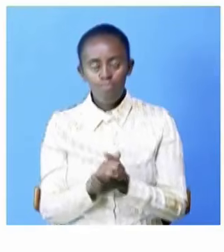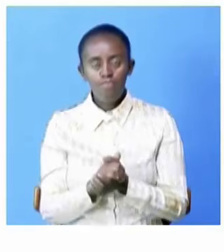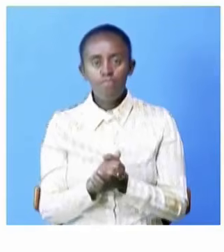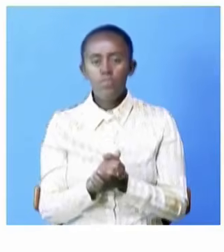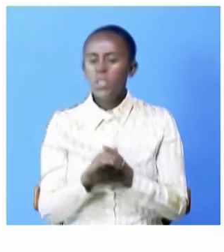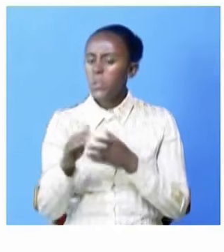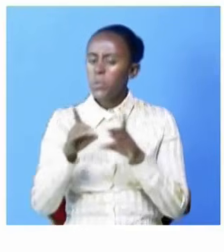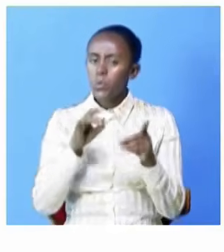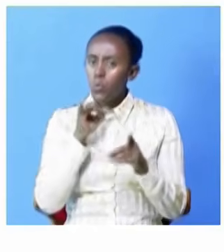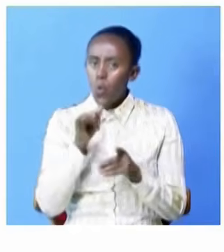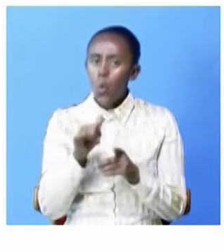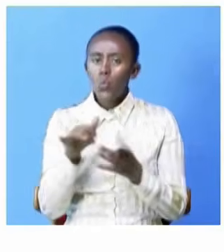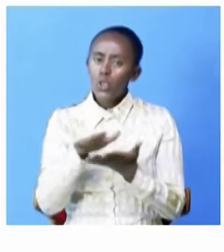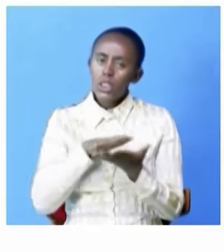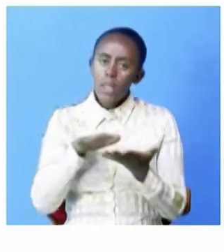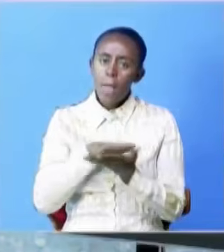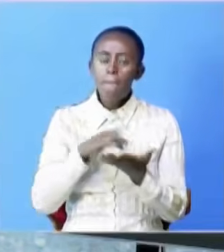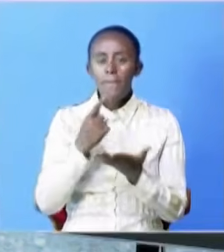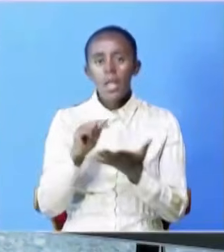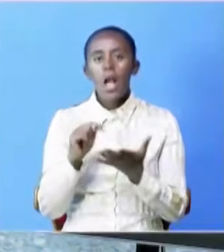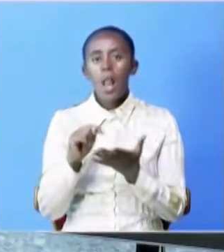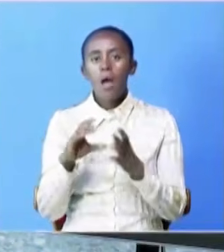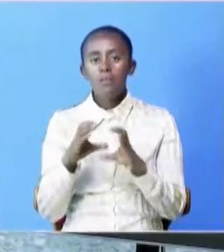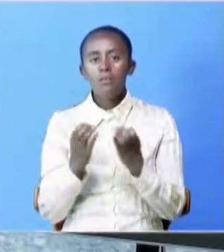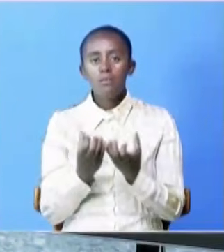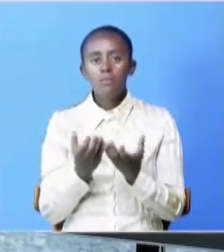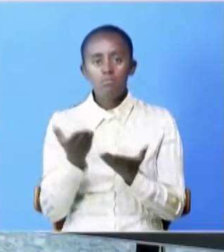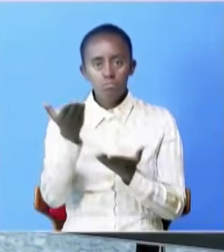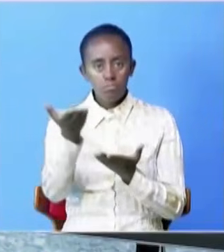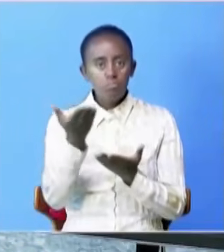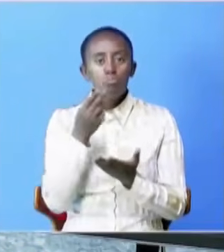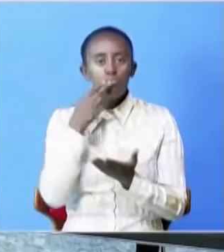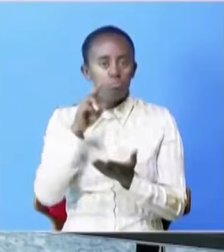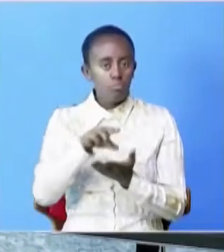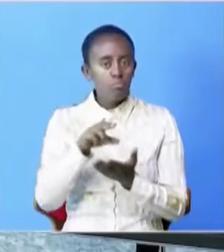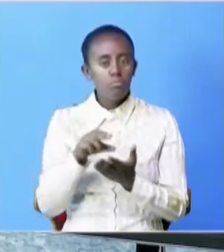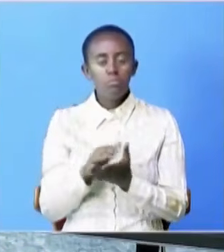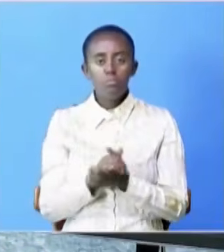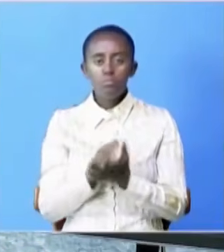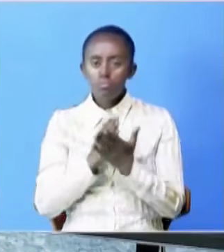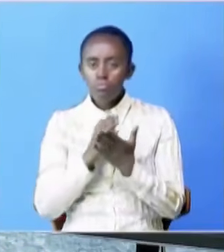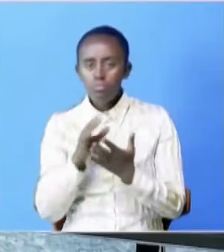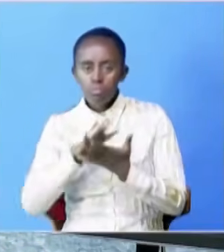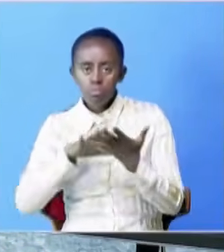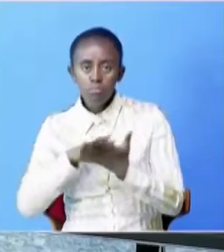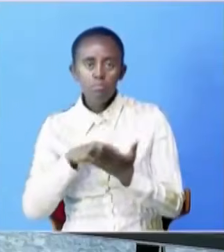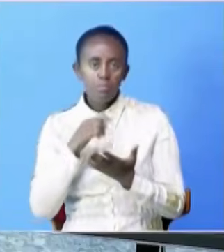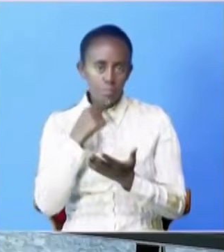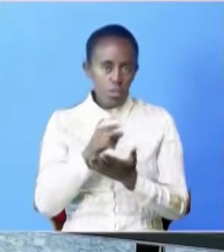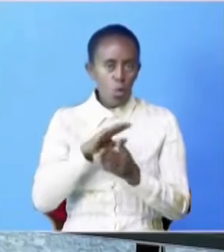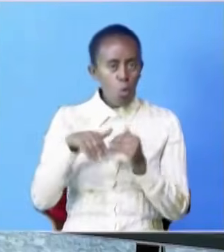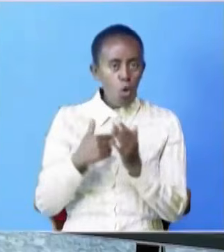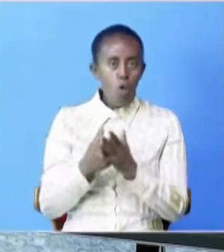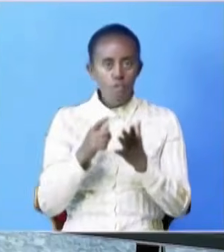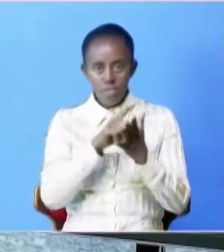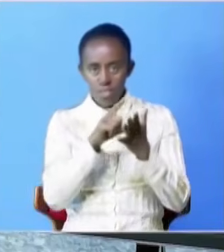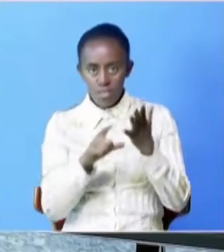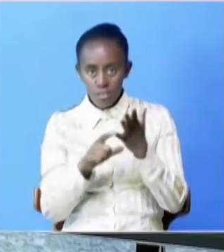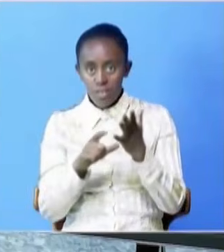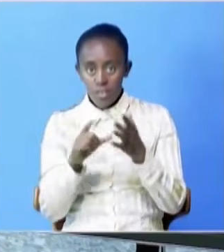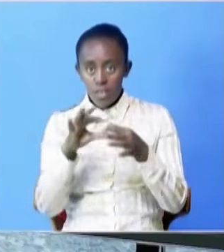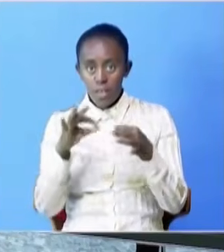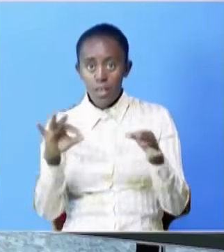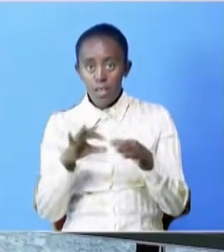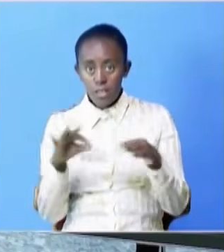Do not disturb the classroom. Again, we are giving instructions. And all of these sentences are